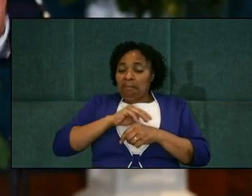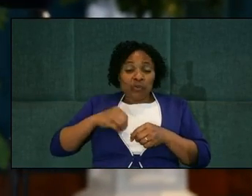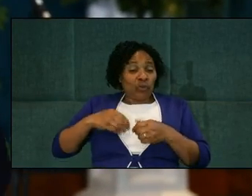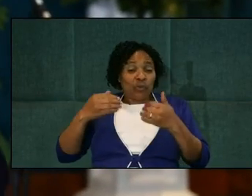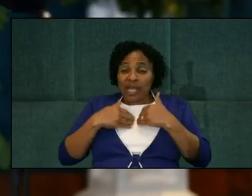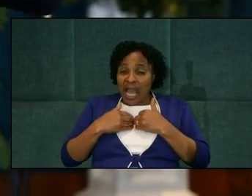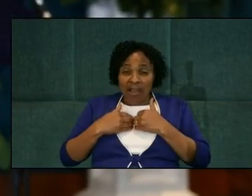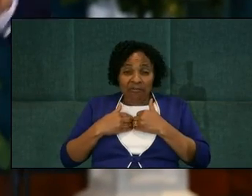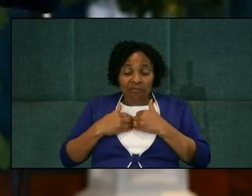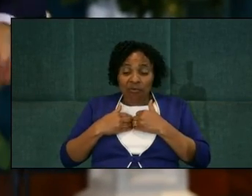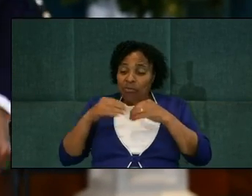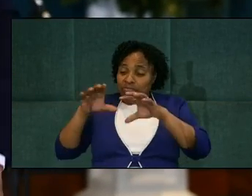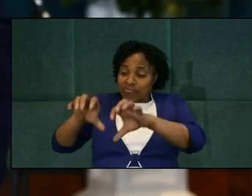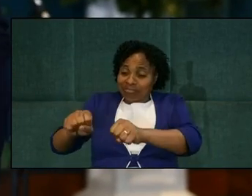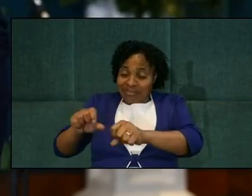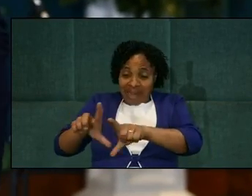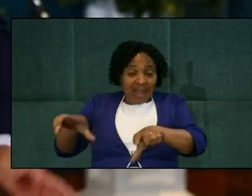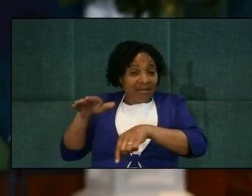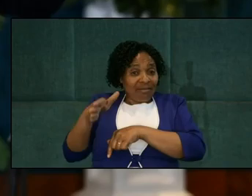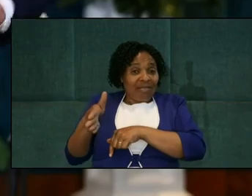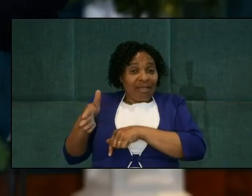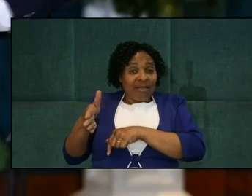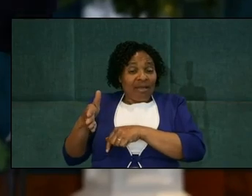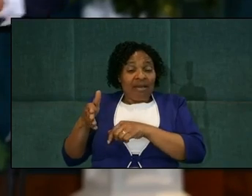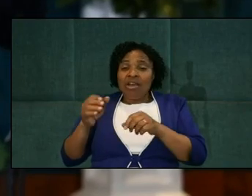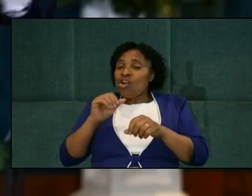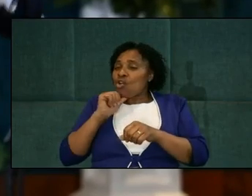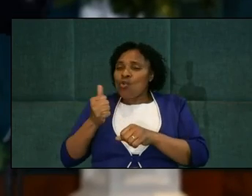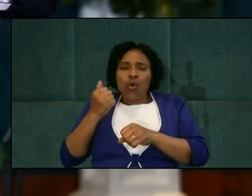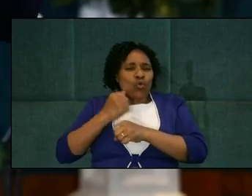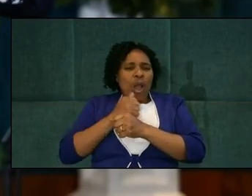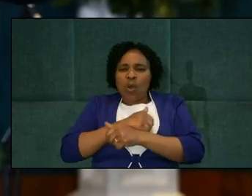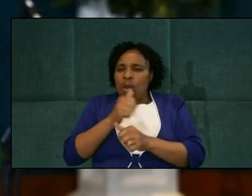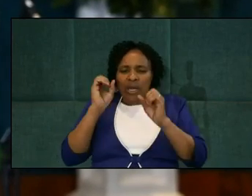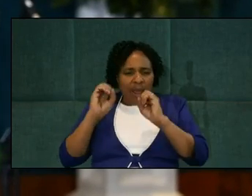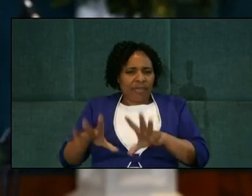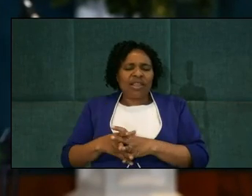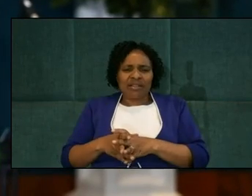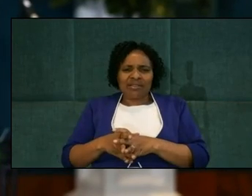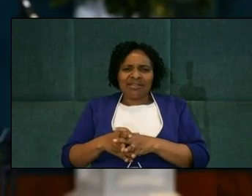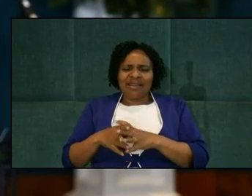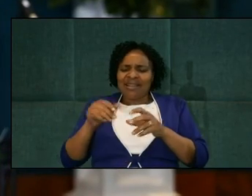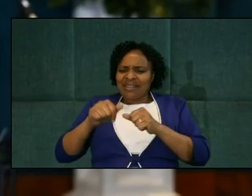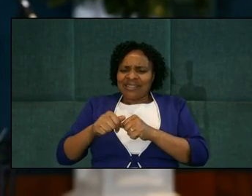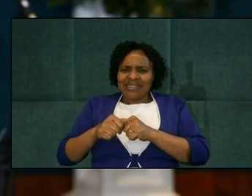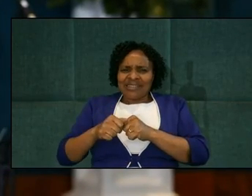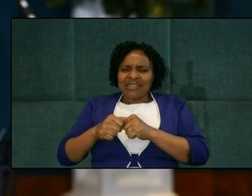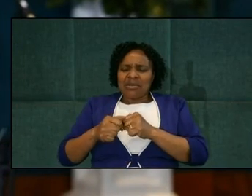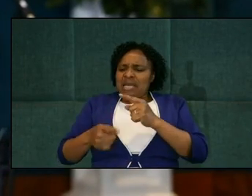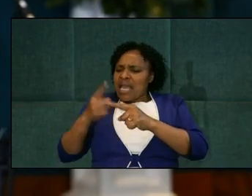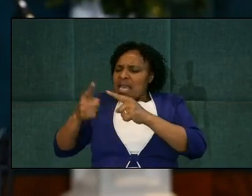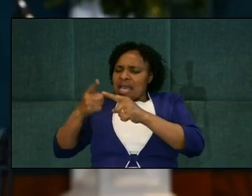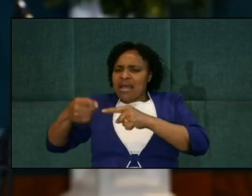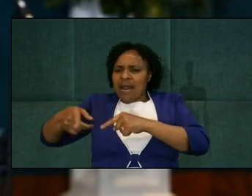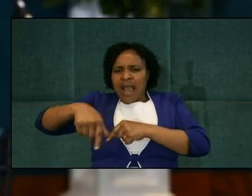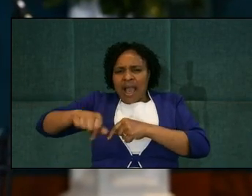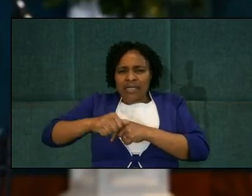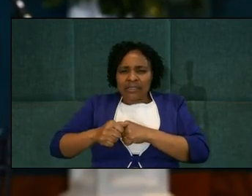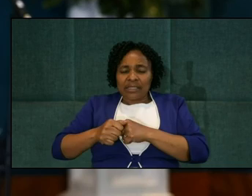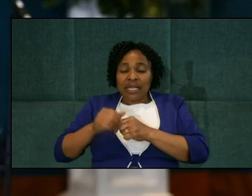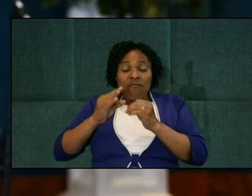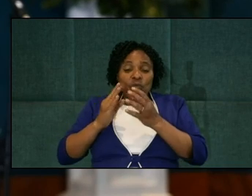have of possessing the land that God has promised is not going to work. This is a suicide mission if we ever go over